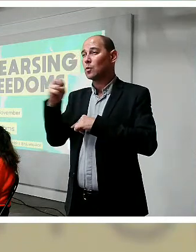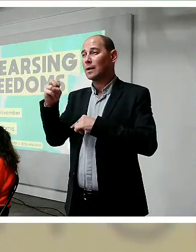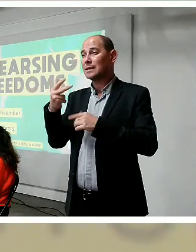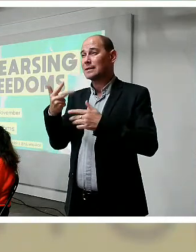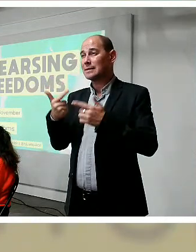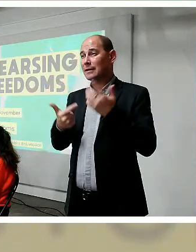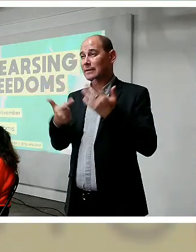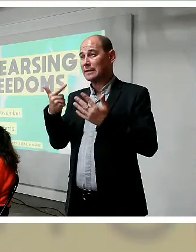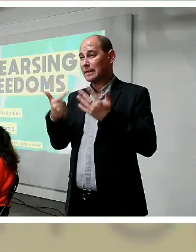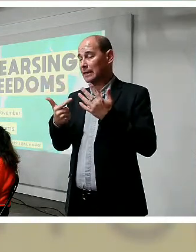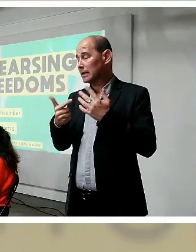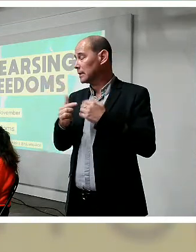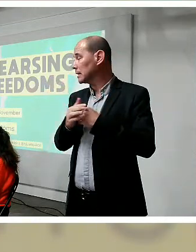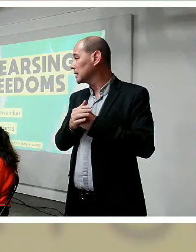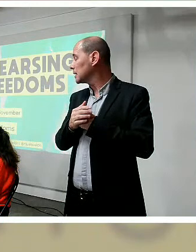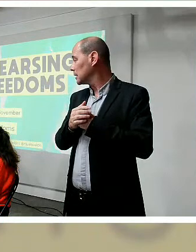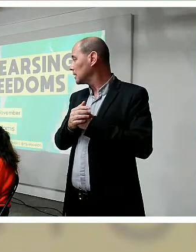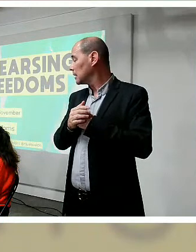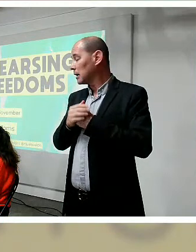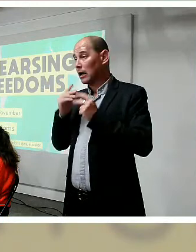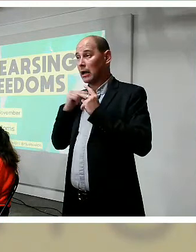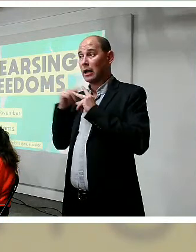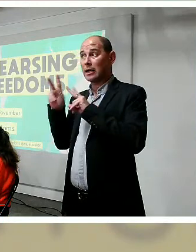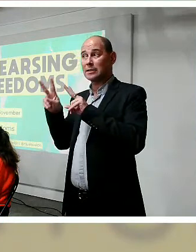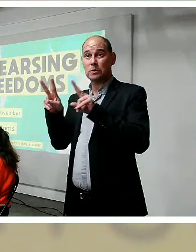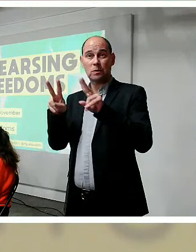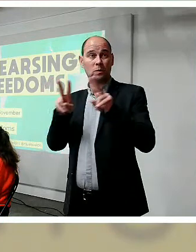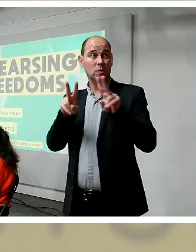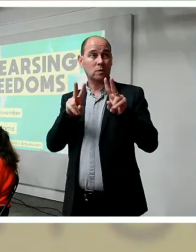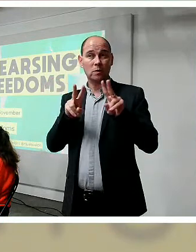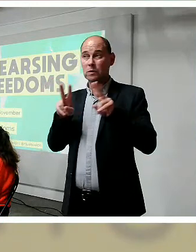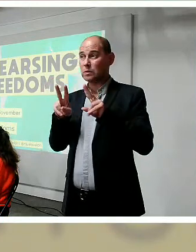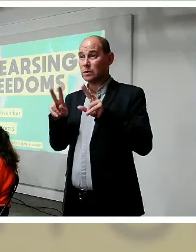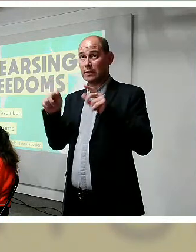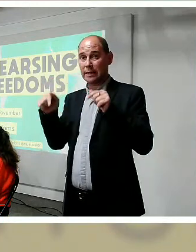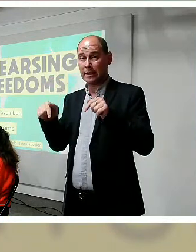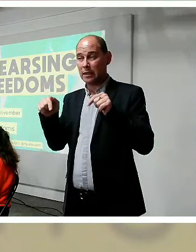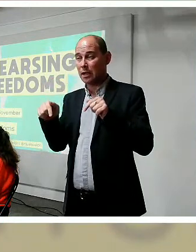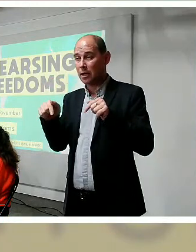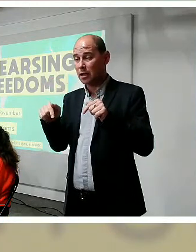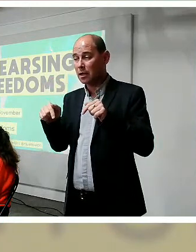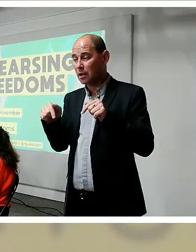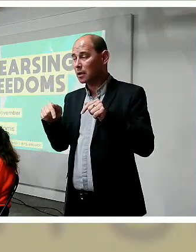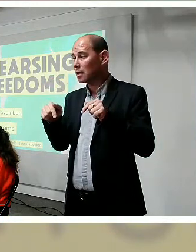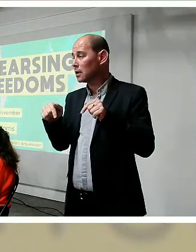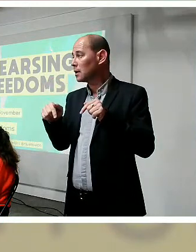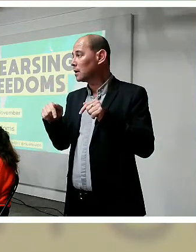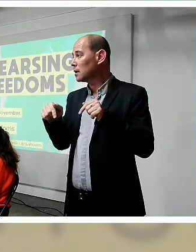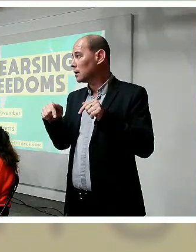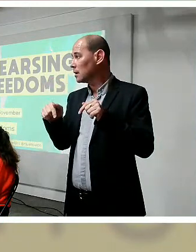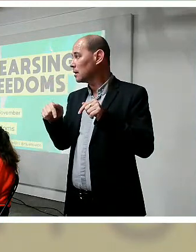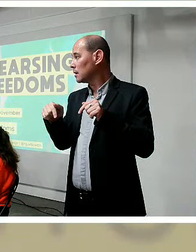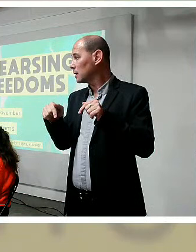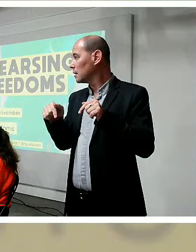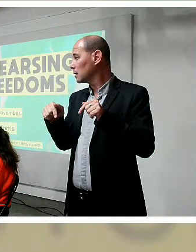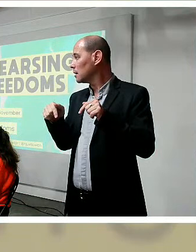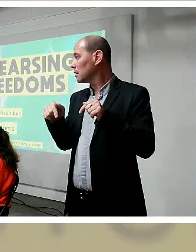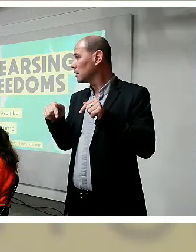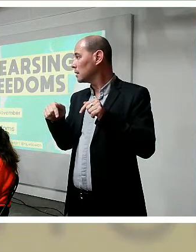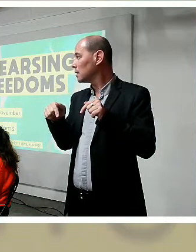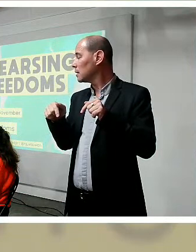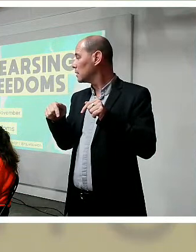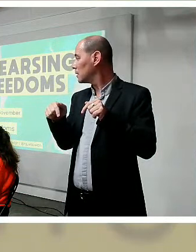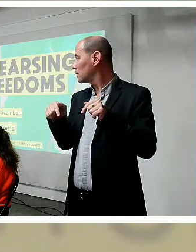2017. And what I saw here among the people dear to me